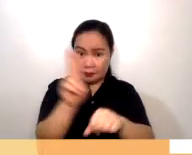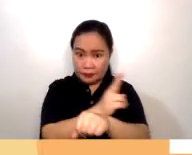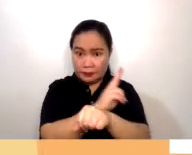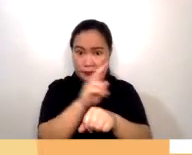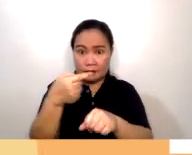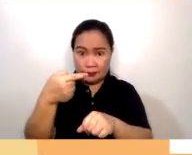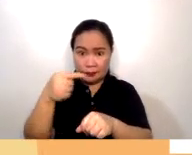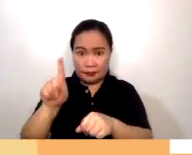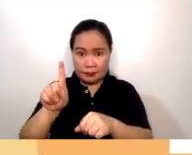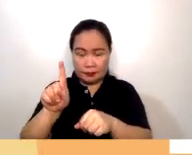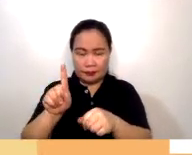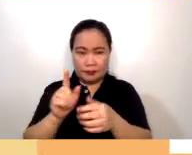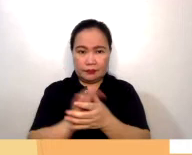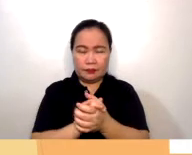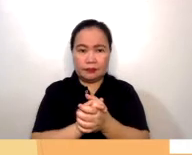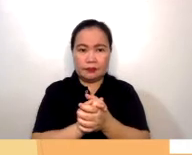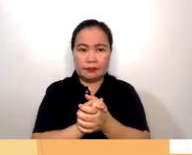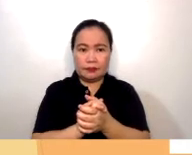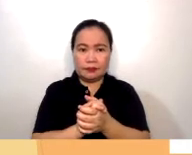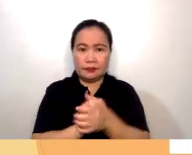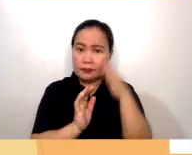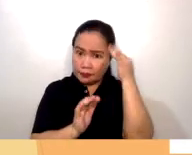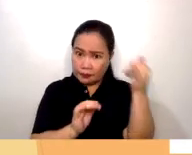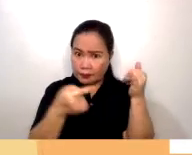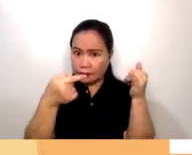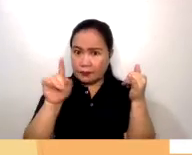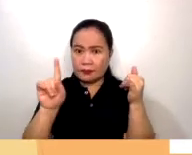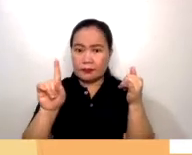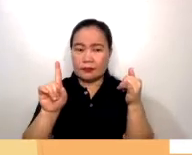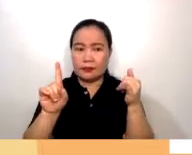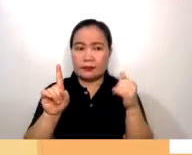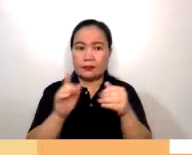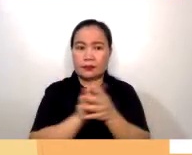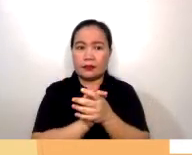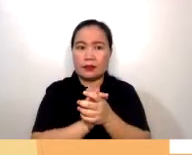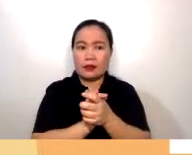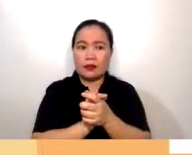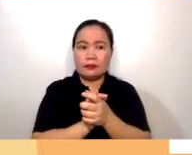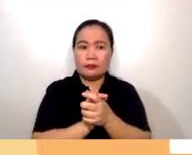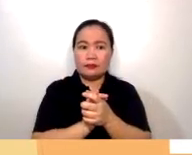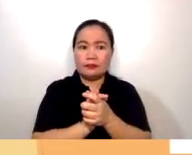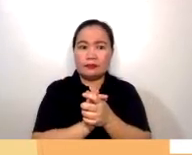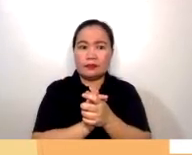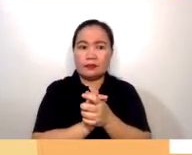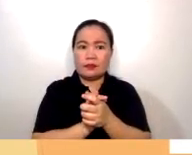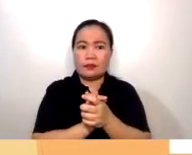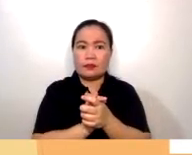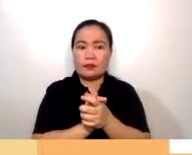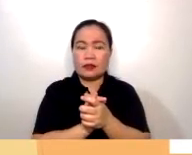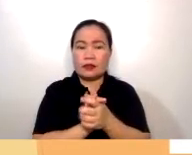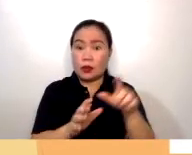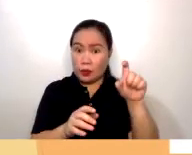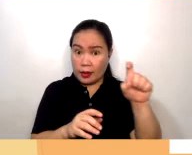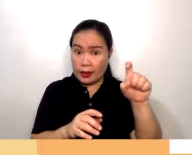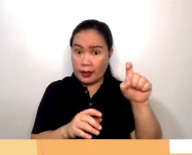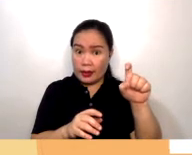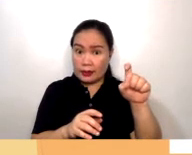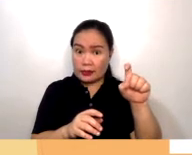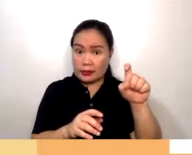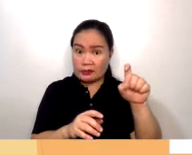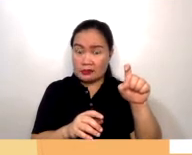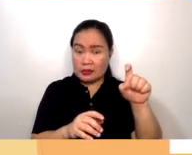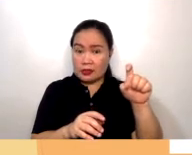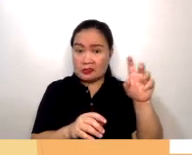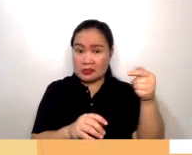negative 1. So bakit negative 1? Since ang ating x ay negative, we're going to change